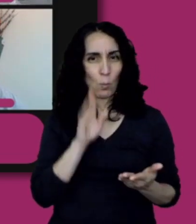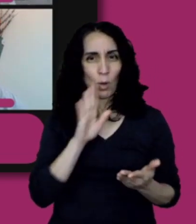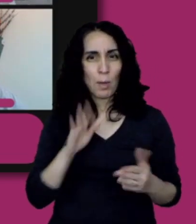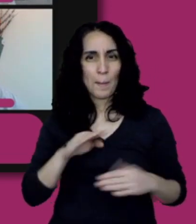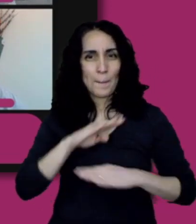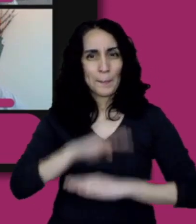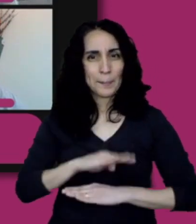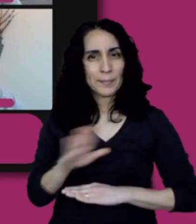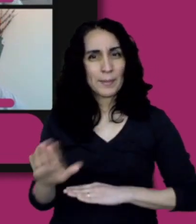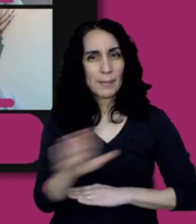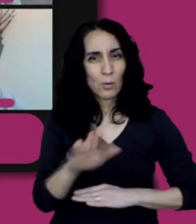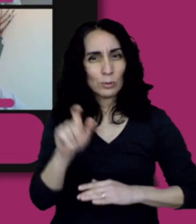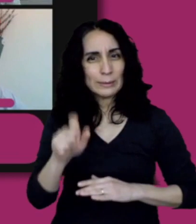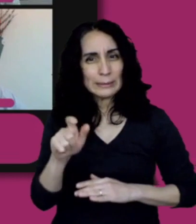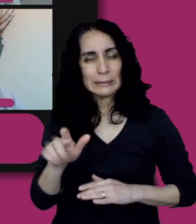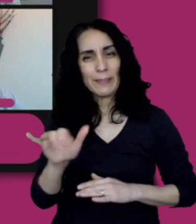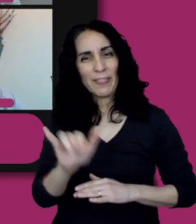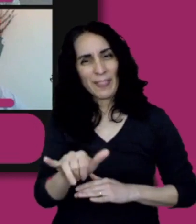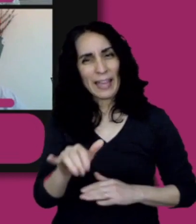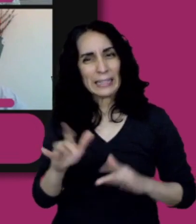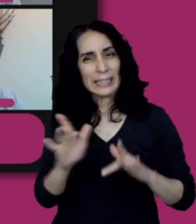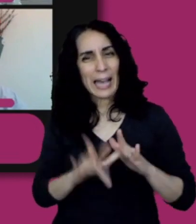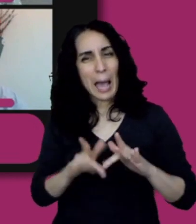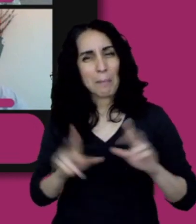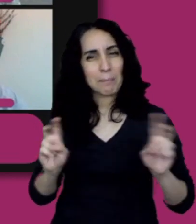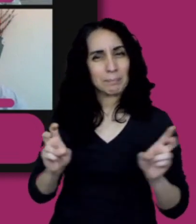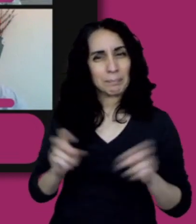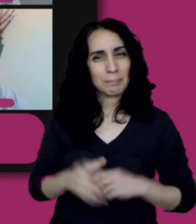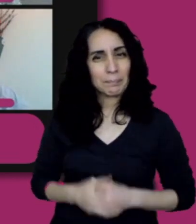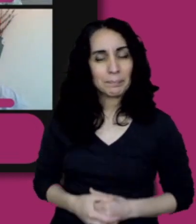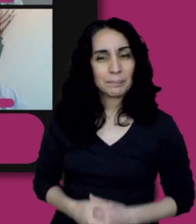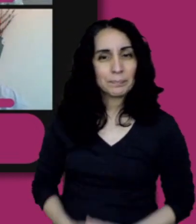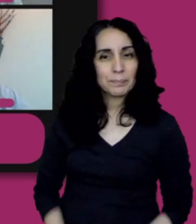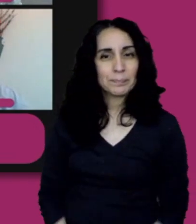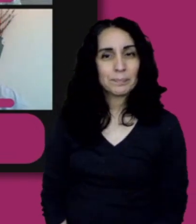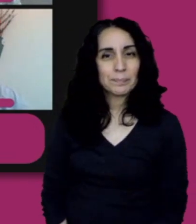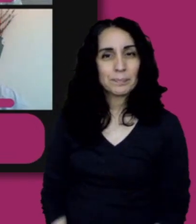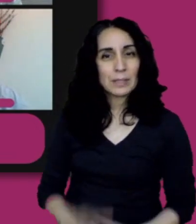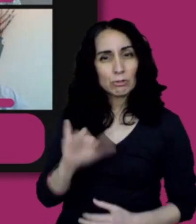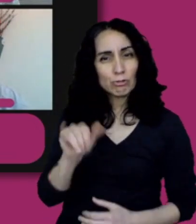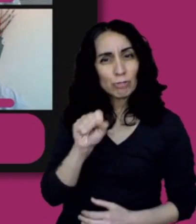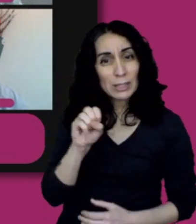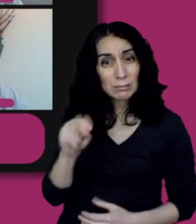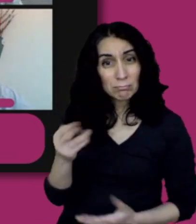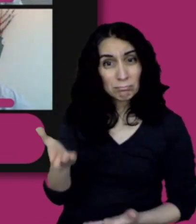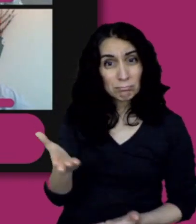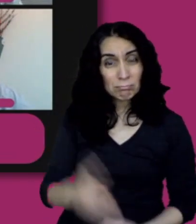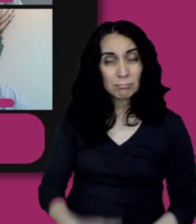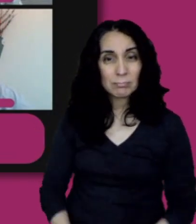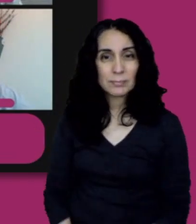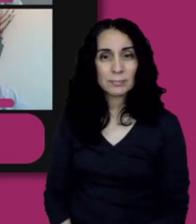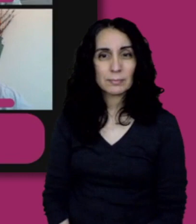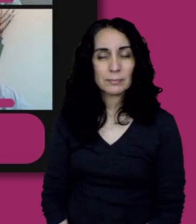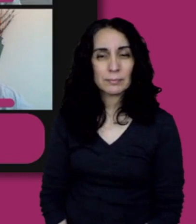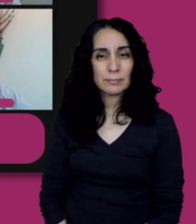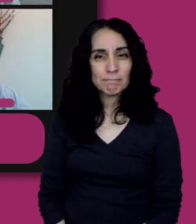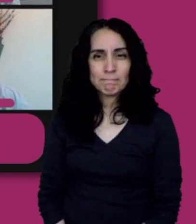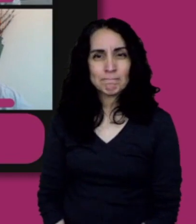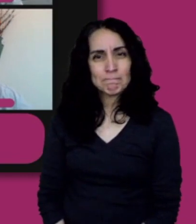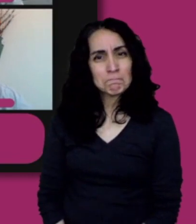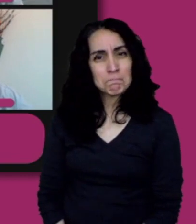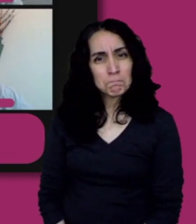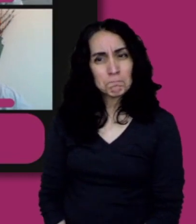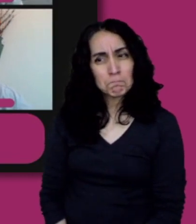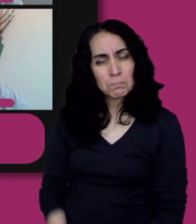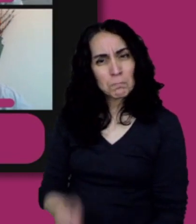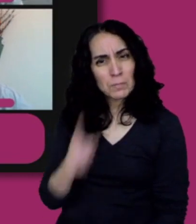product going to fill that gap? Jason, did you want to add anything to that? No, I think you really covered it